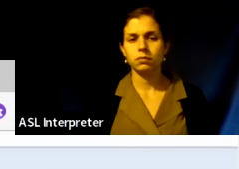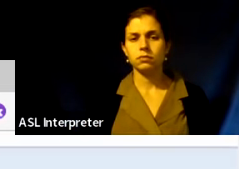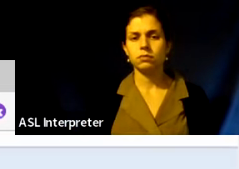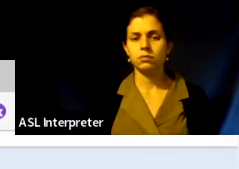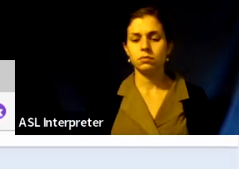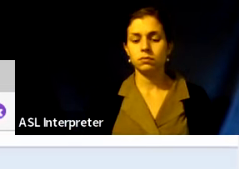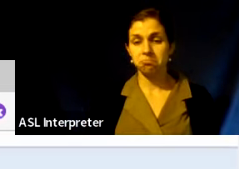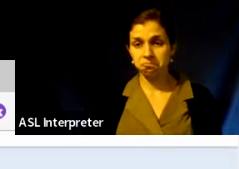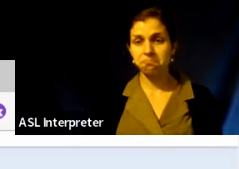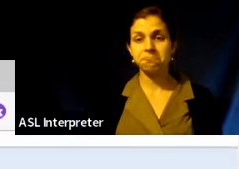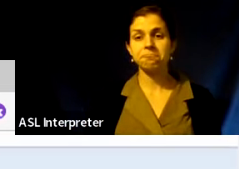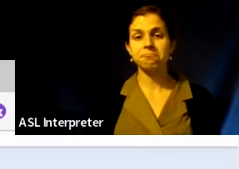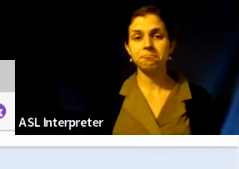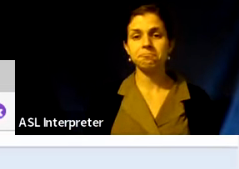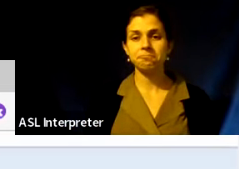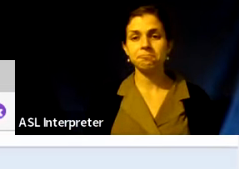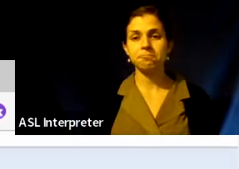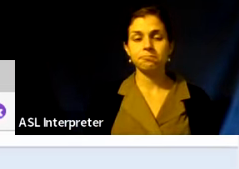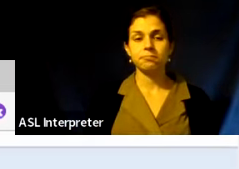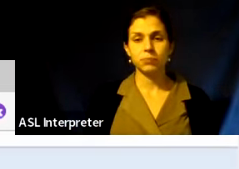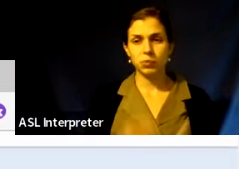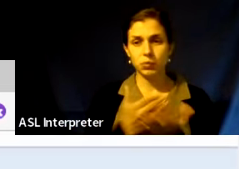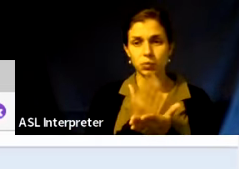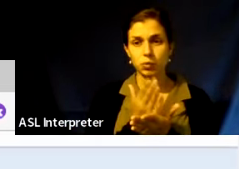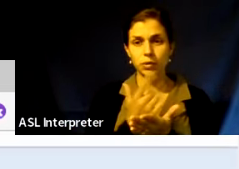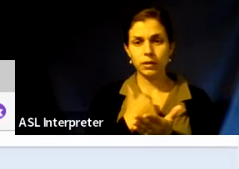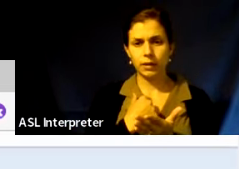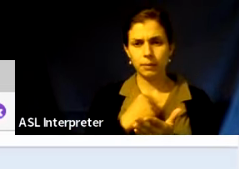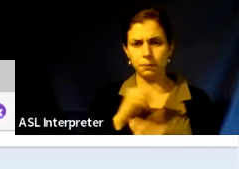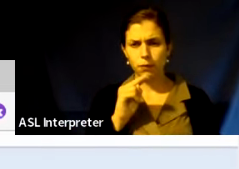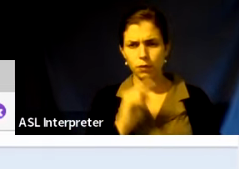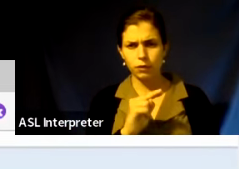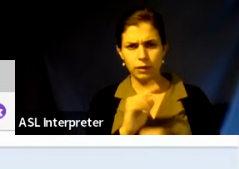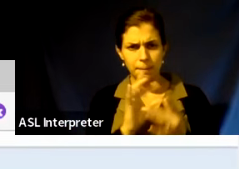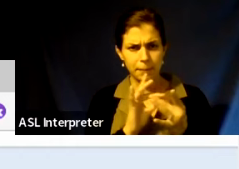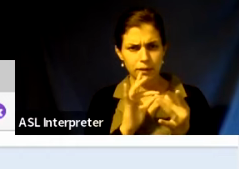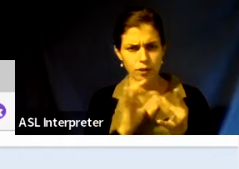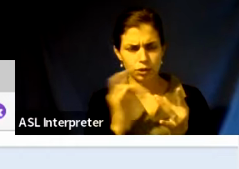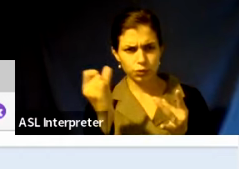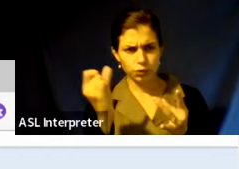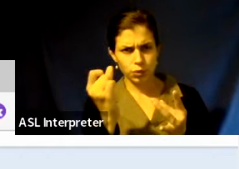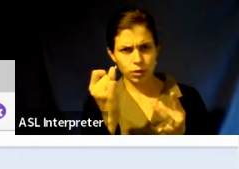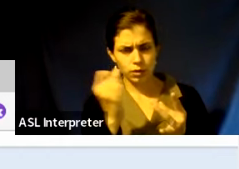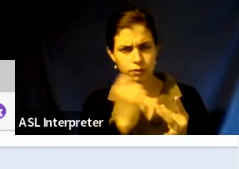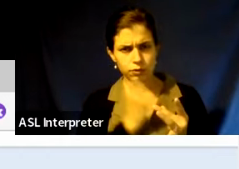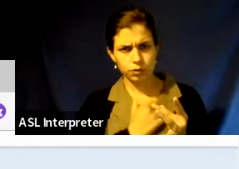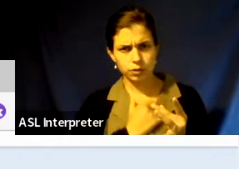All right. I am looking at a message on my screen. 1 second.